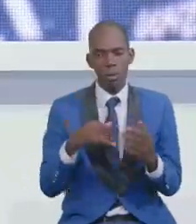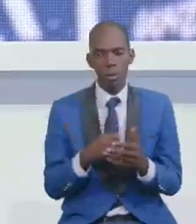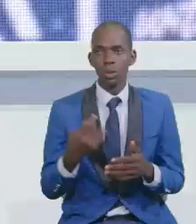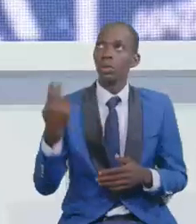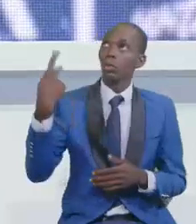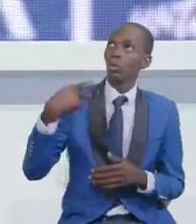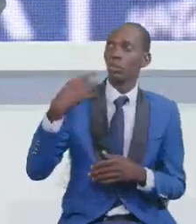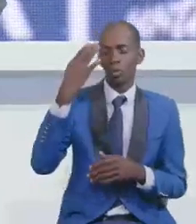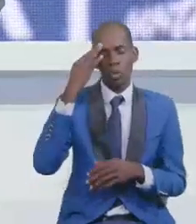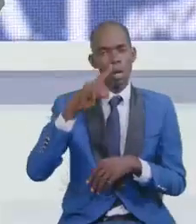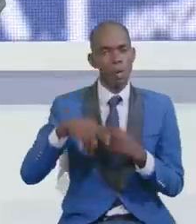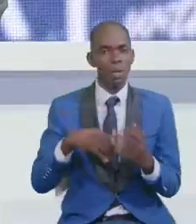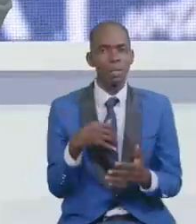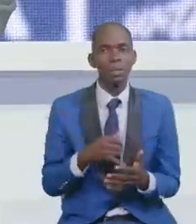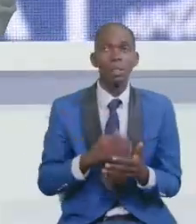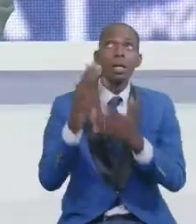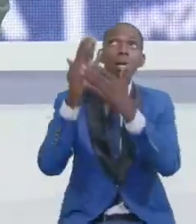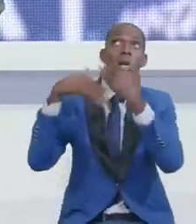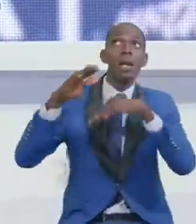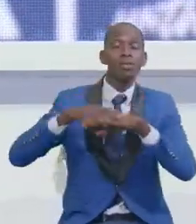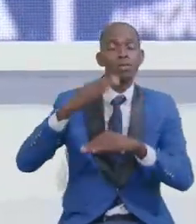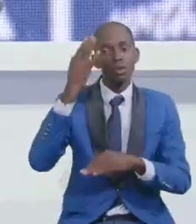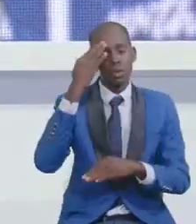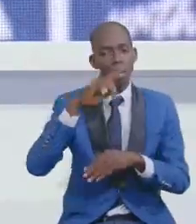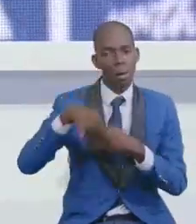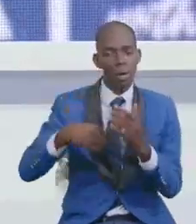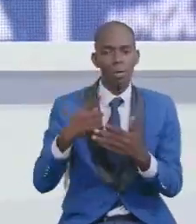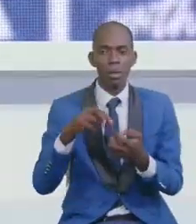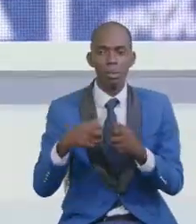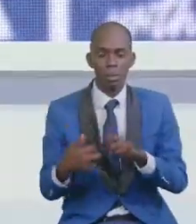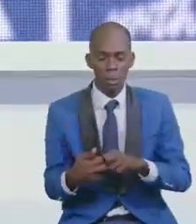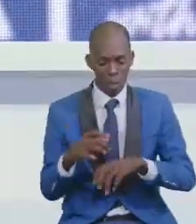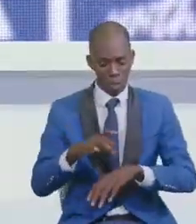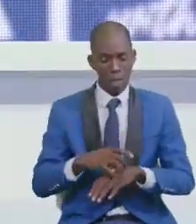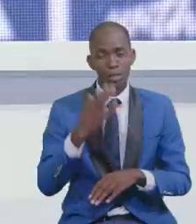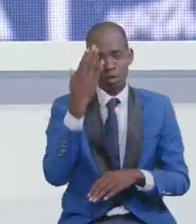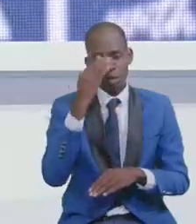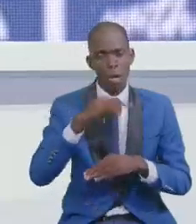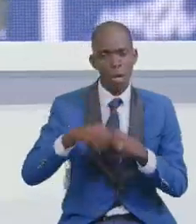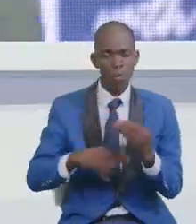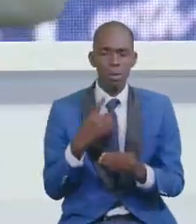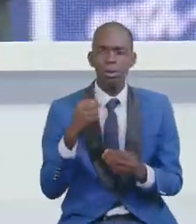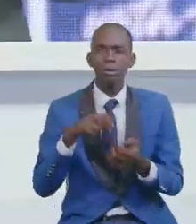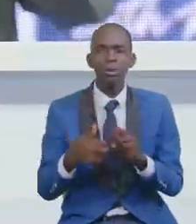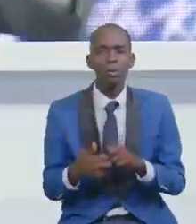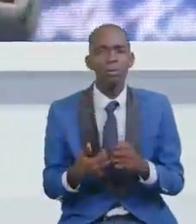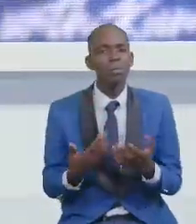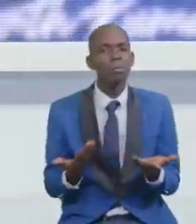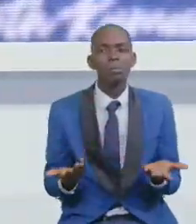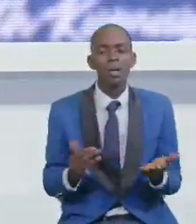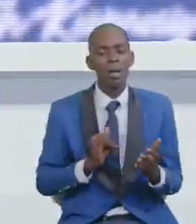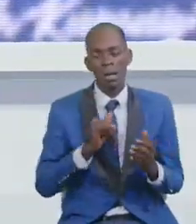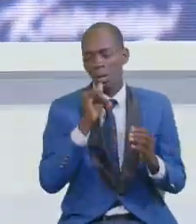it. Heaven knows about it. Earth knows about it. I'm all